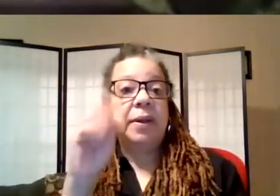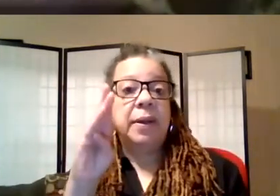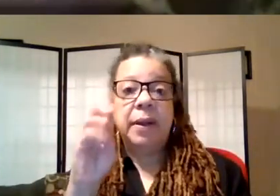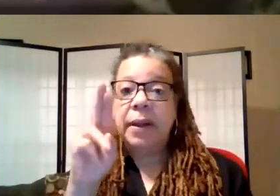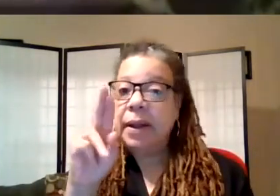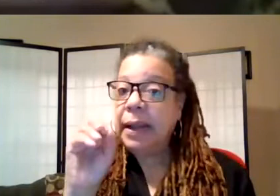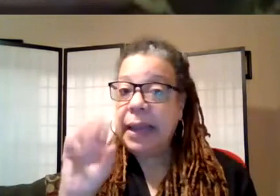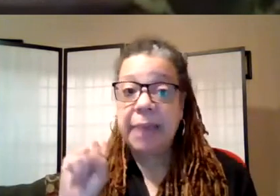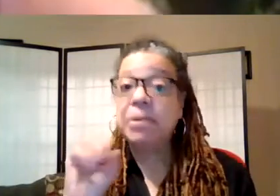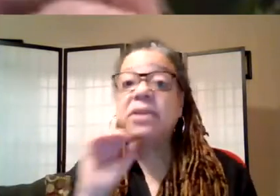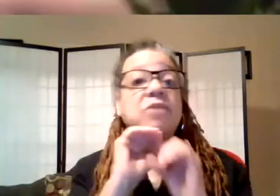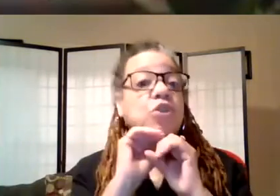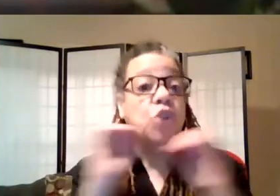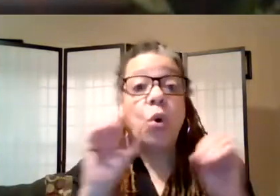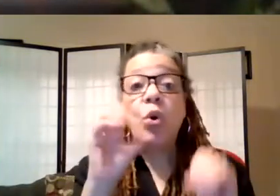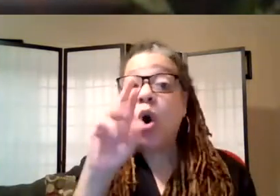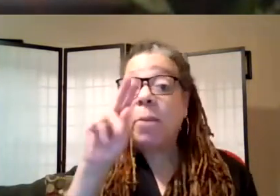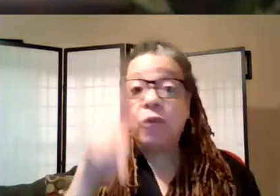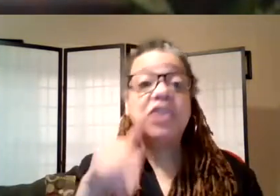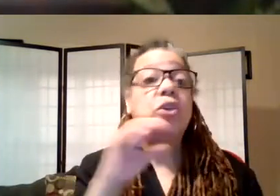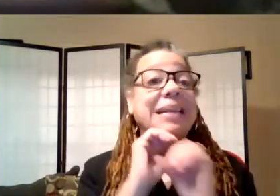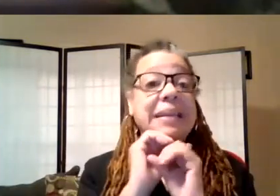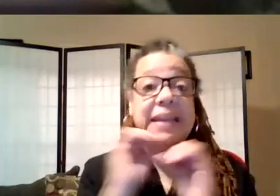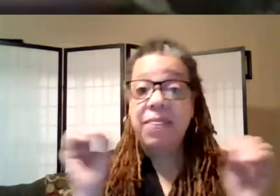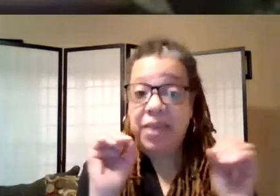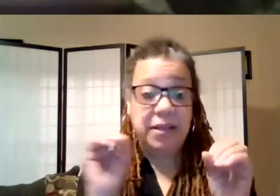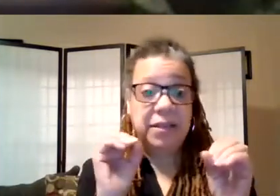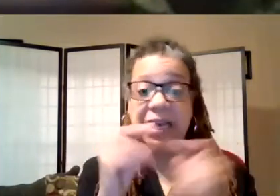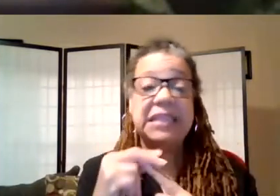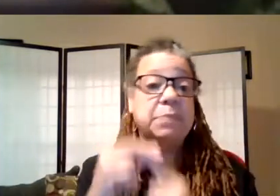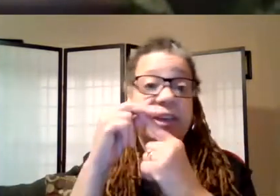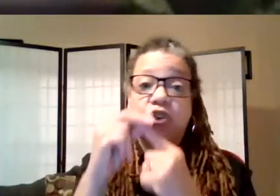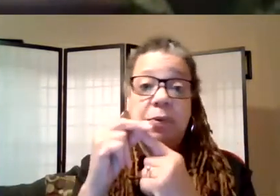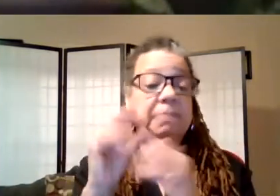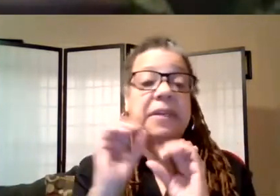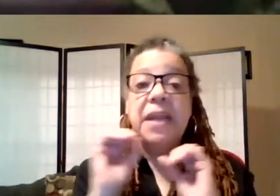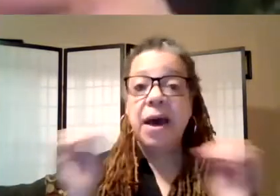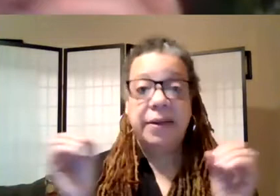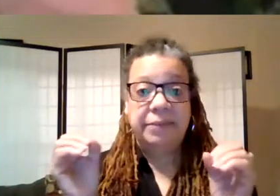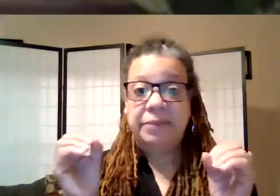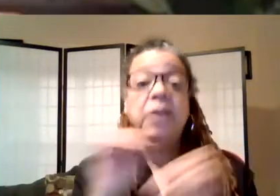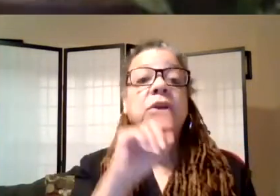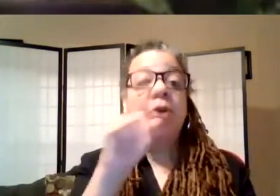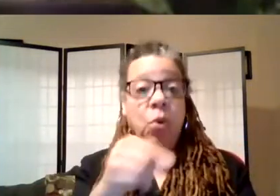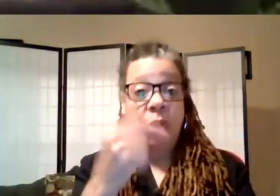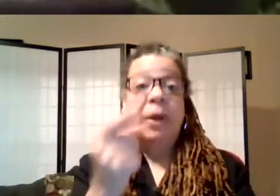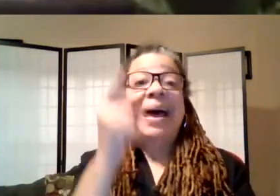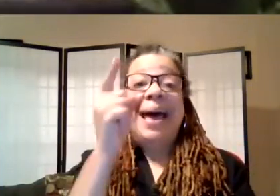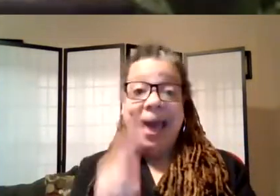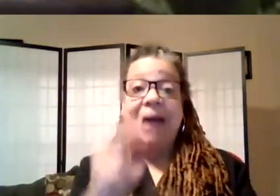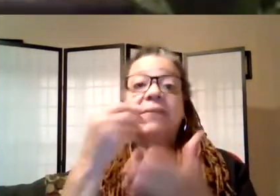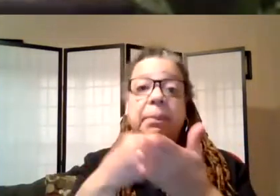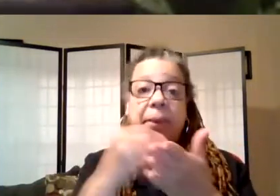specific corporation or entity. The only carve out and priority that's contained within this ballot is that half the funds have to